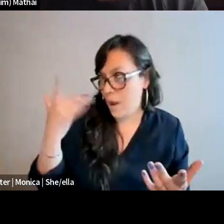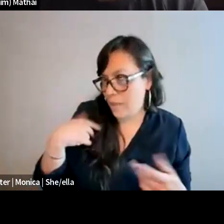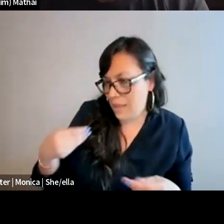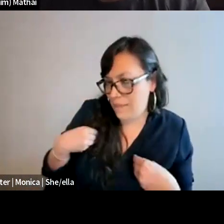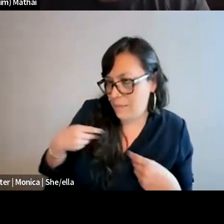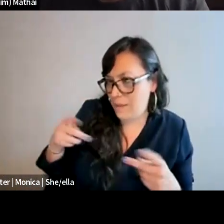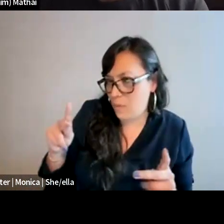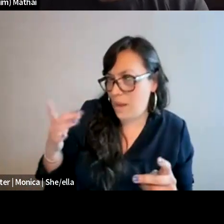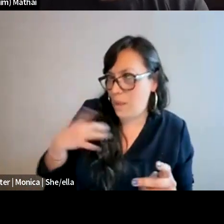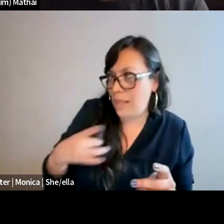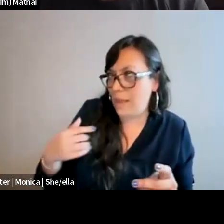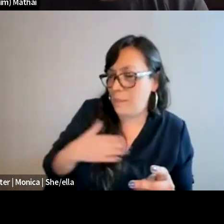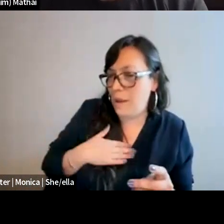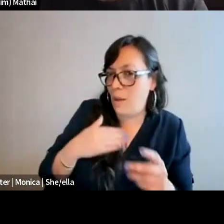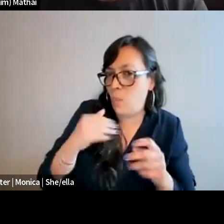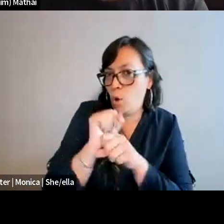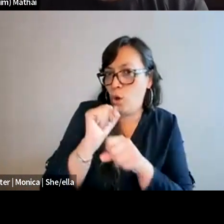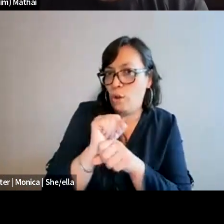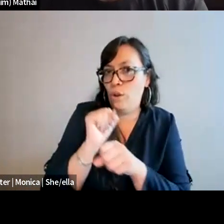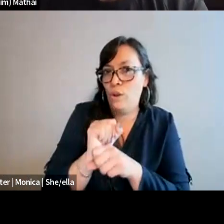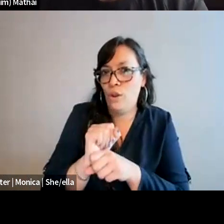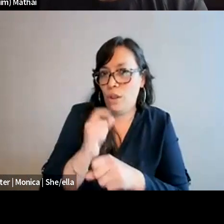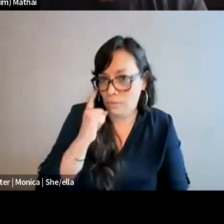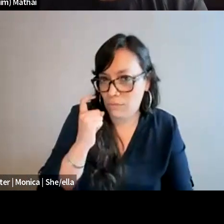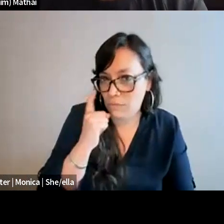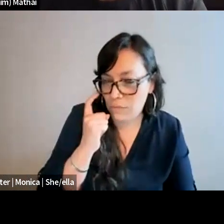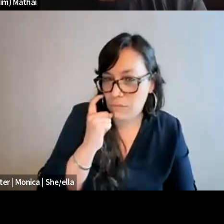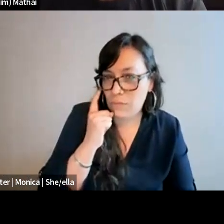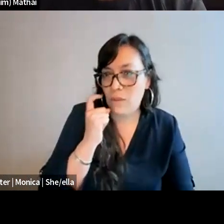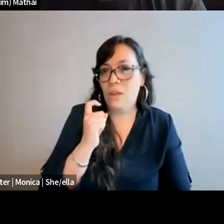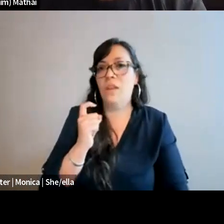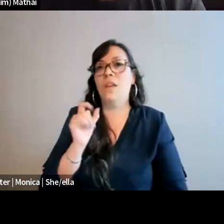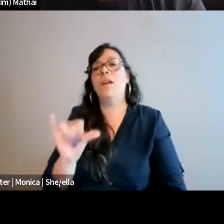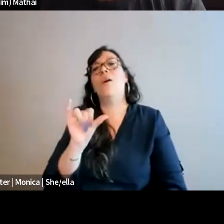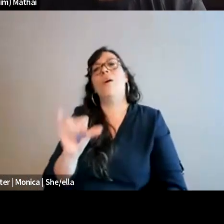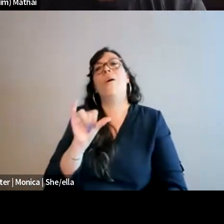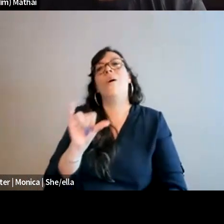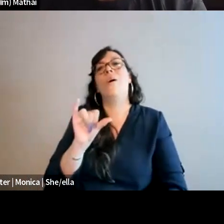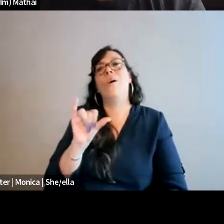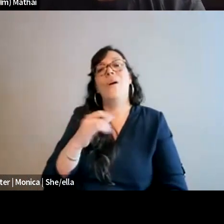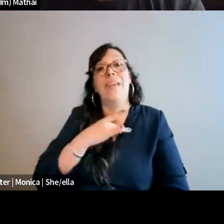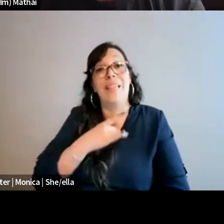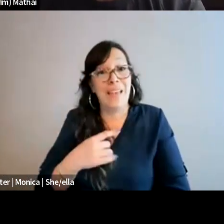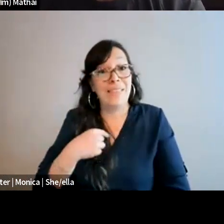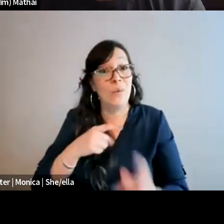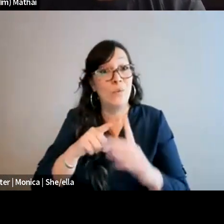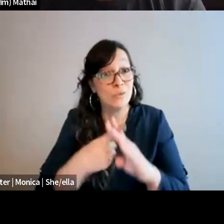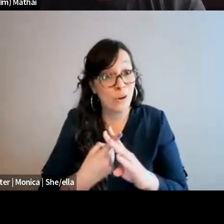why are they liking this so much? You know? Oh, I see. They like that we're starting